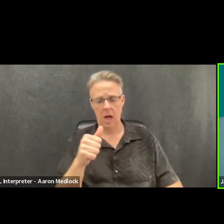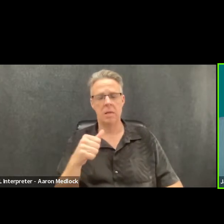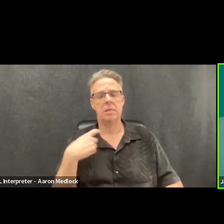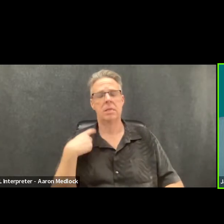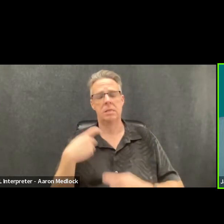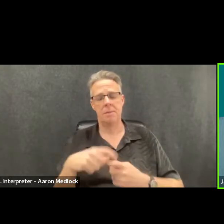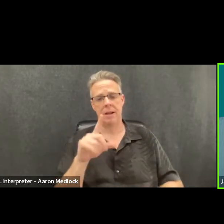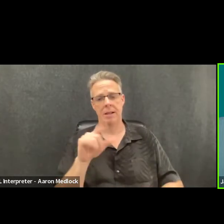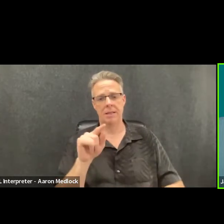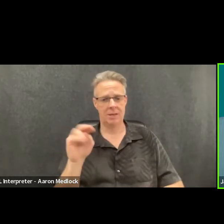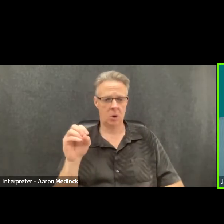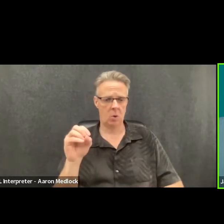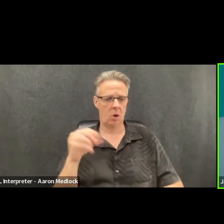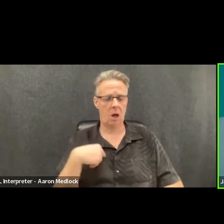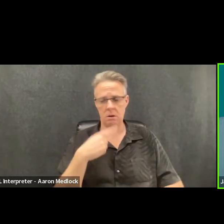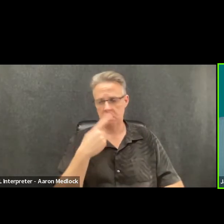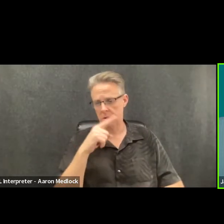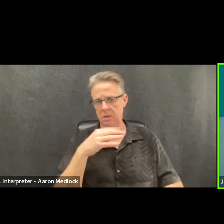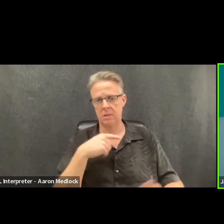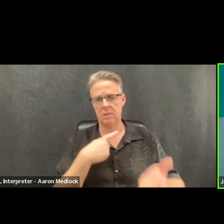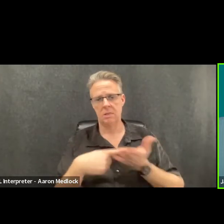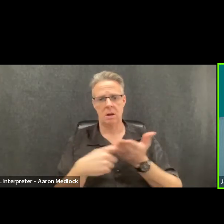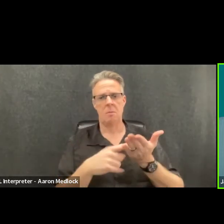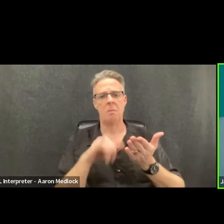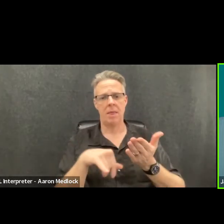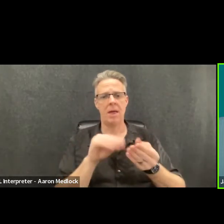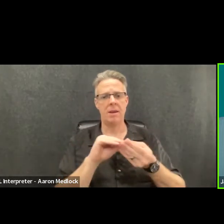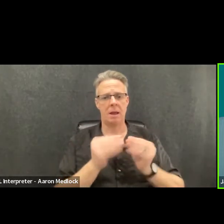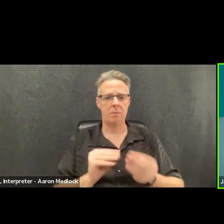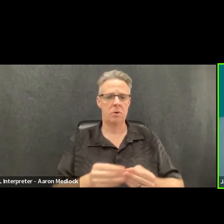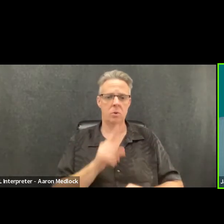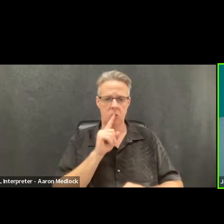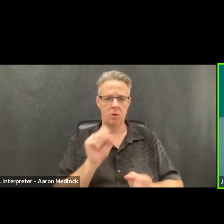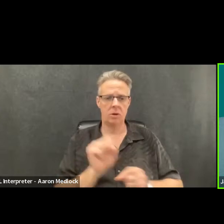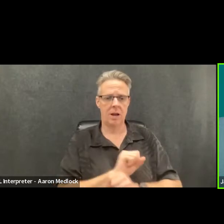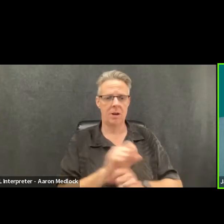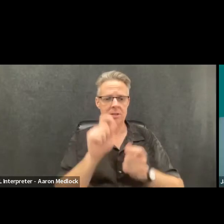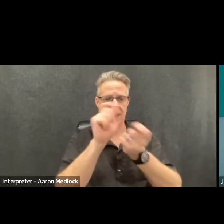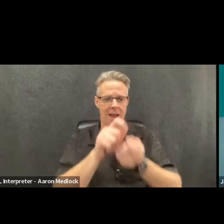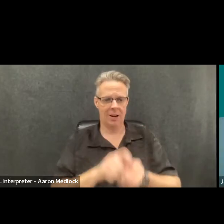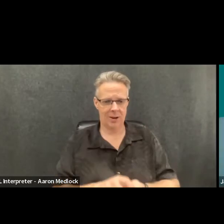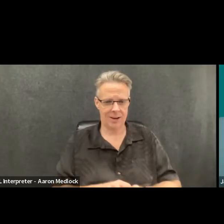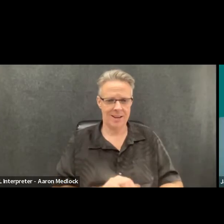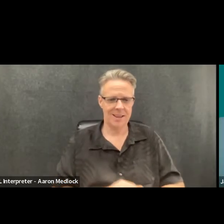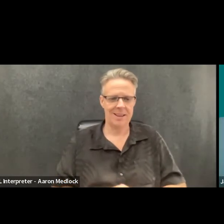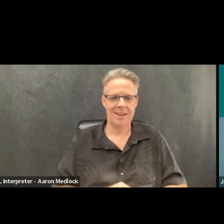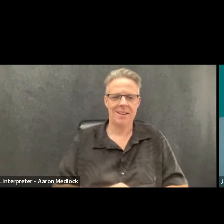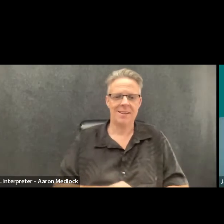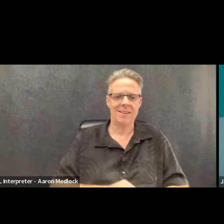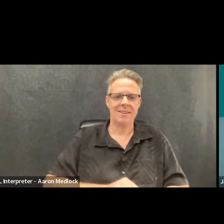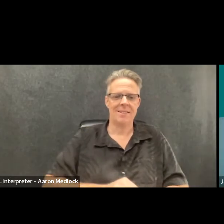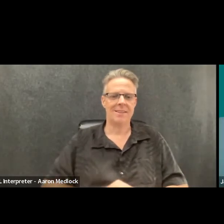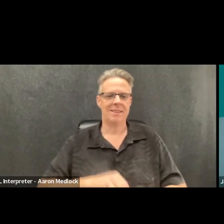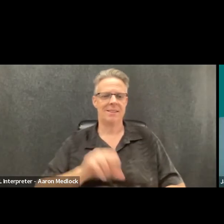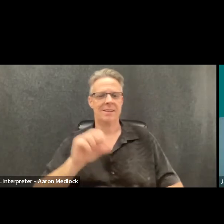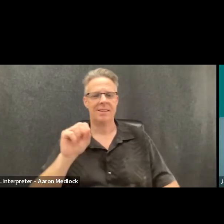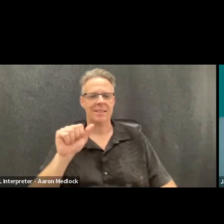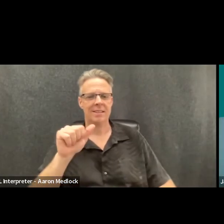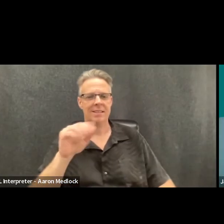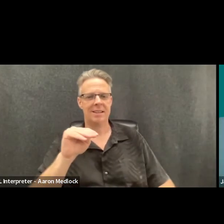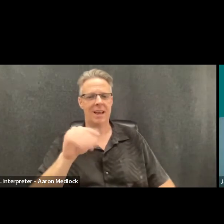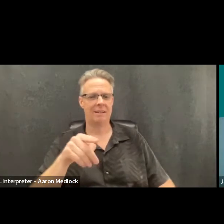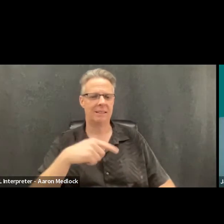Happy to discuss further, but these are accurate numbers. Yeah, so I'd like to suggest